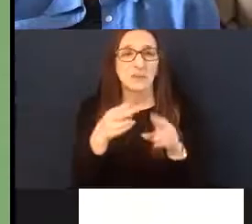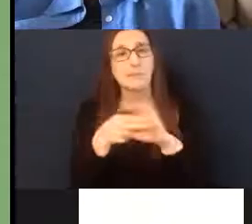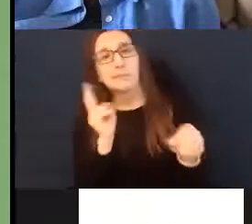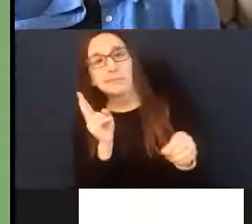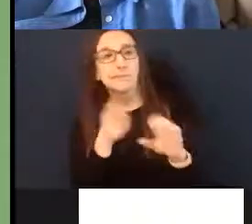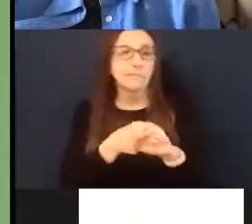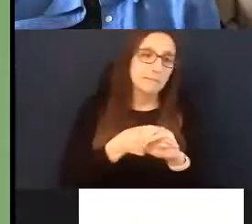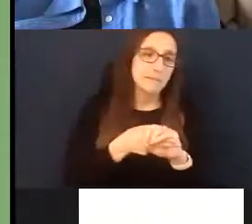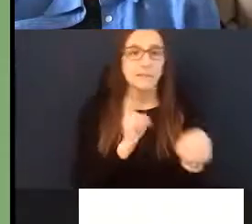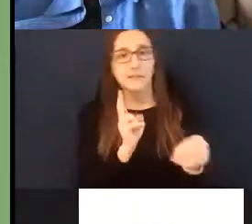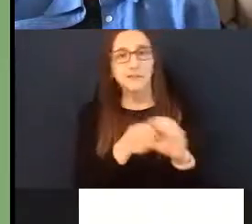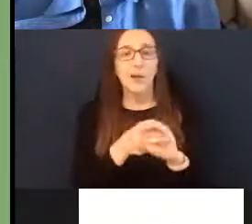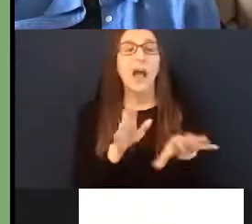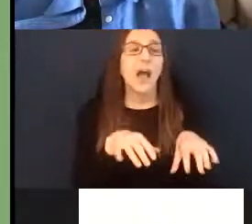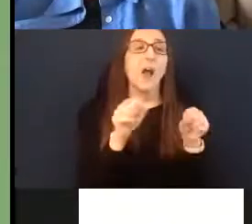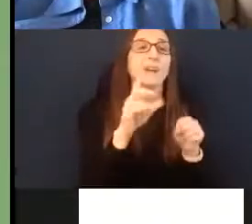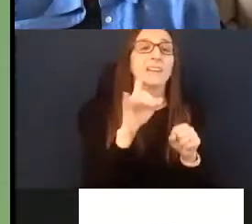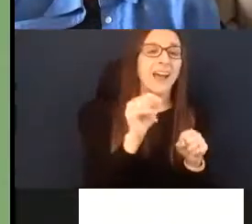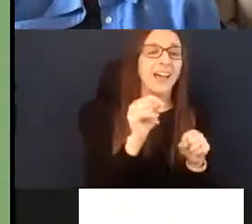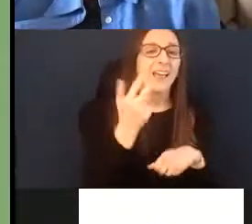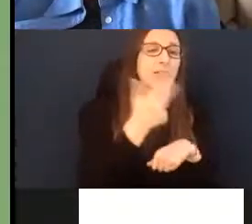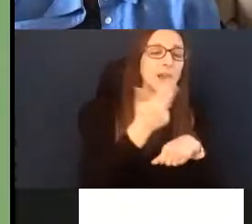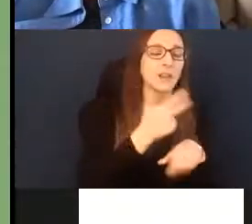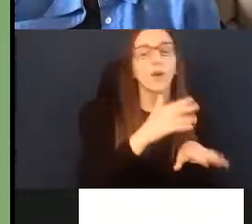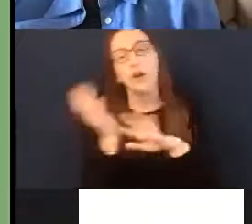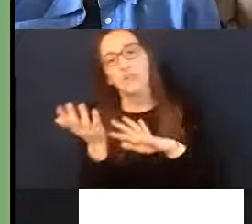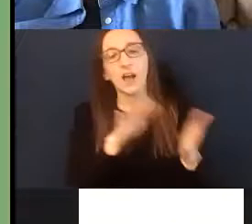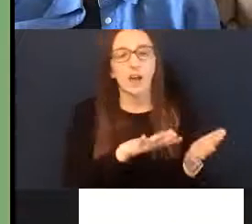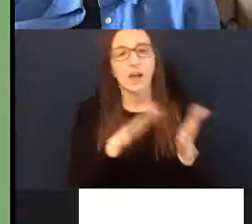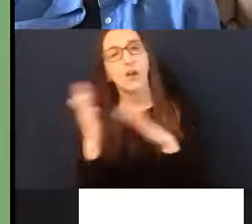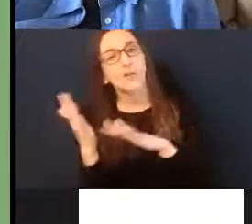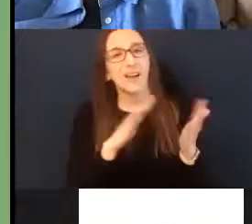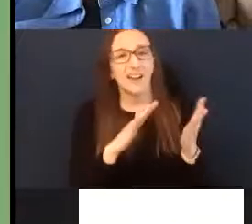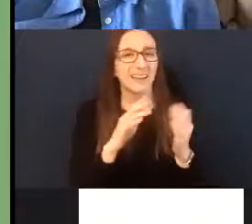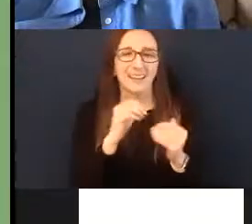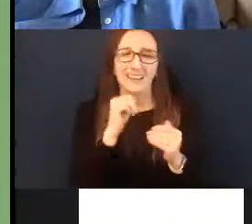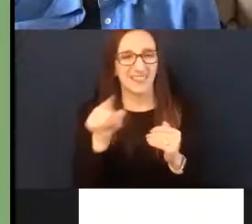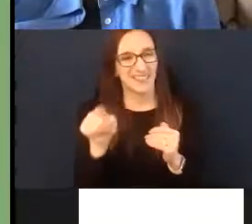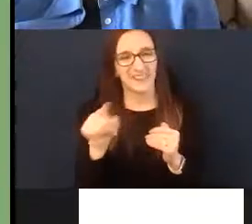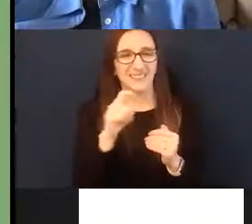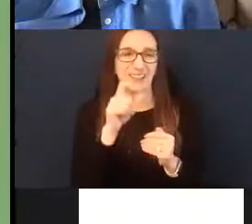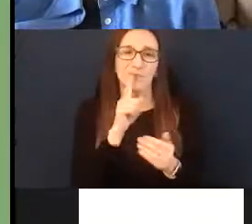a diet for 3 days and they're off for 3 days, and on a diet for a week and then off another week,